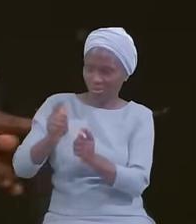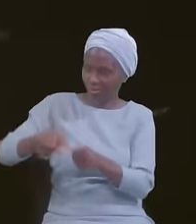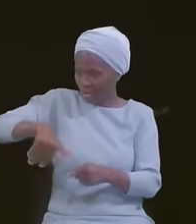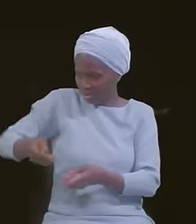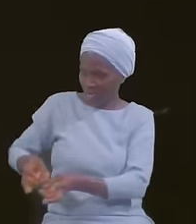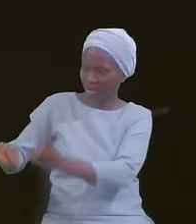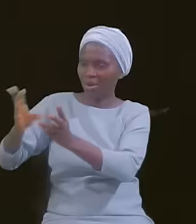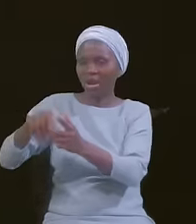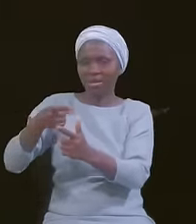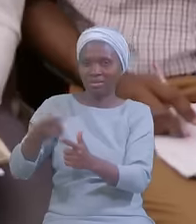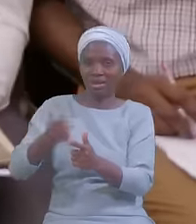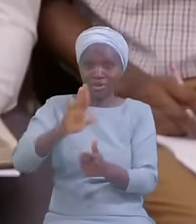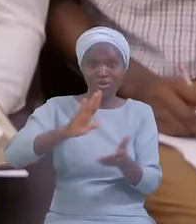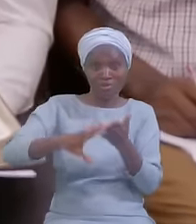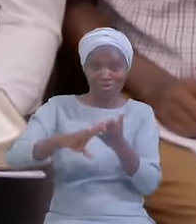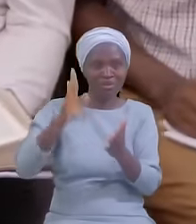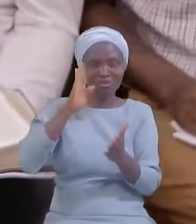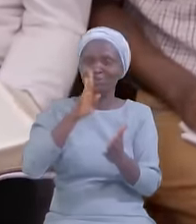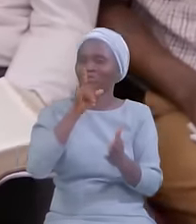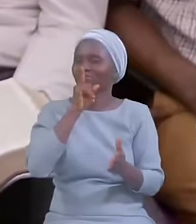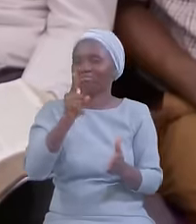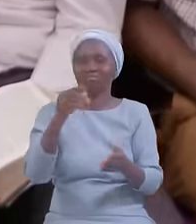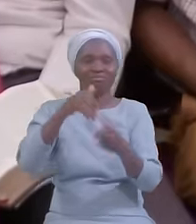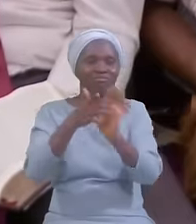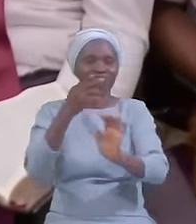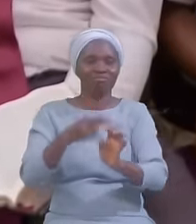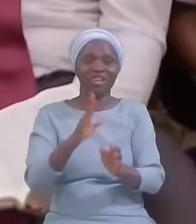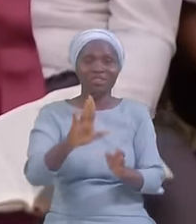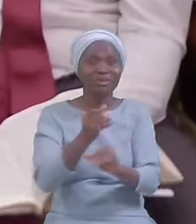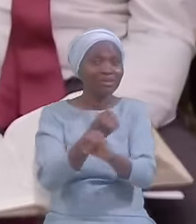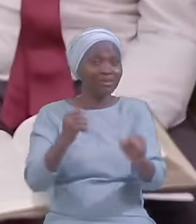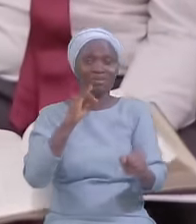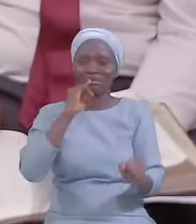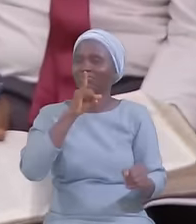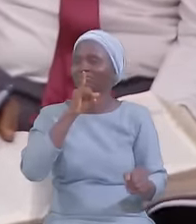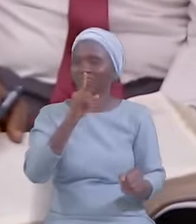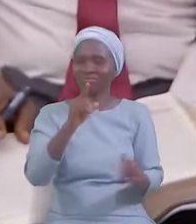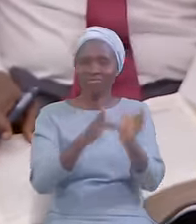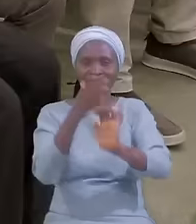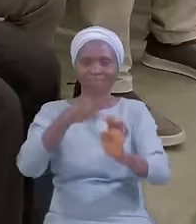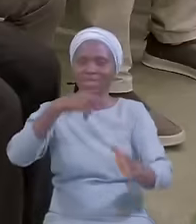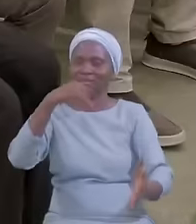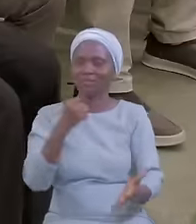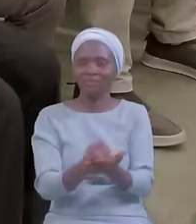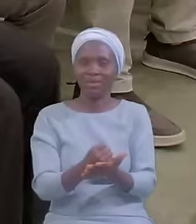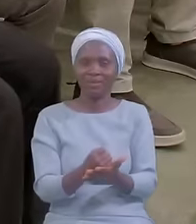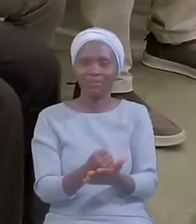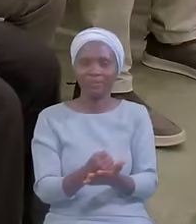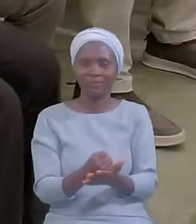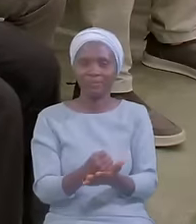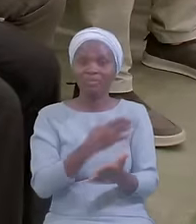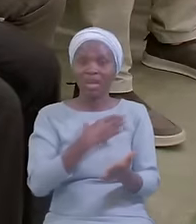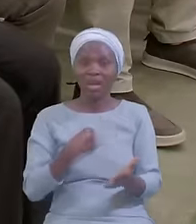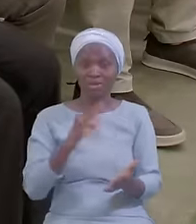is guaranteed in Jesus' name. Your salvation is guaranteed in Jesus' name. And